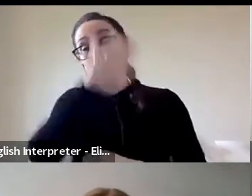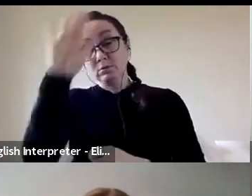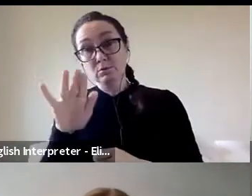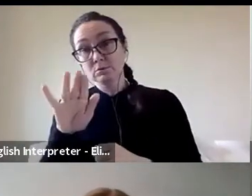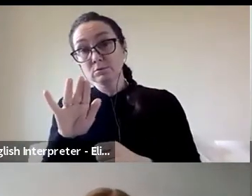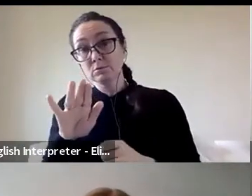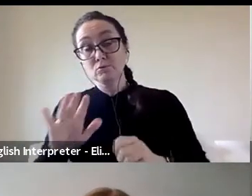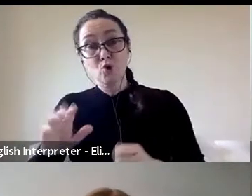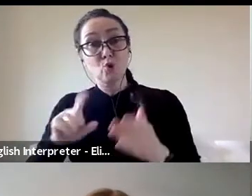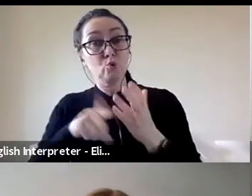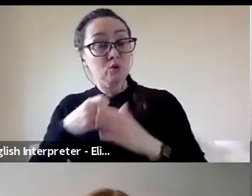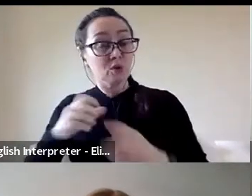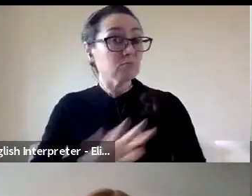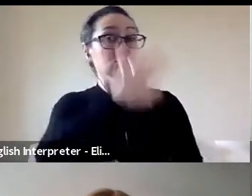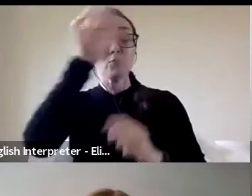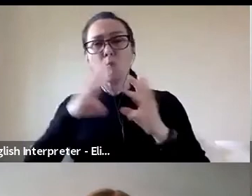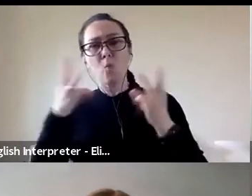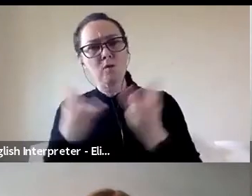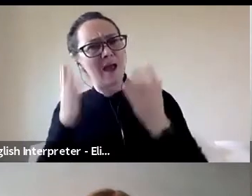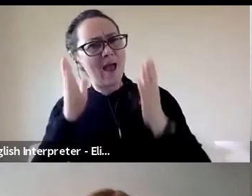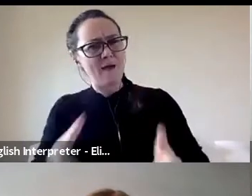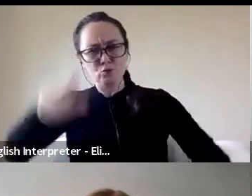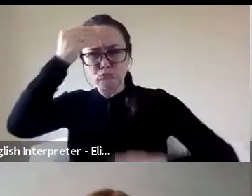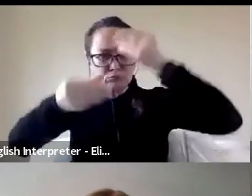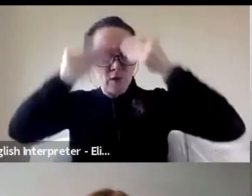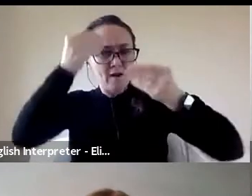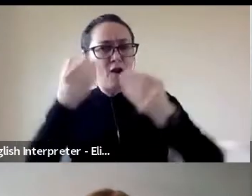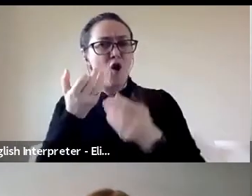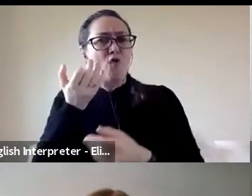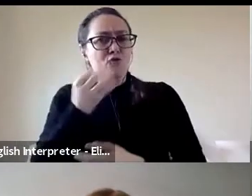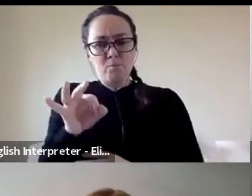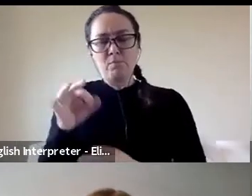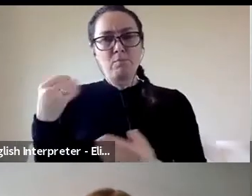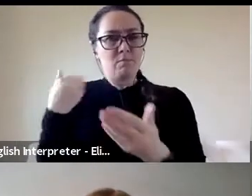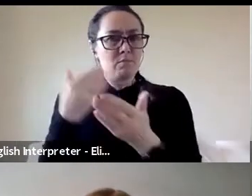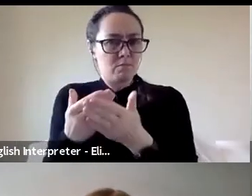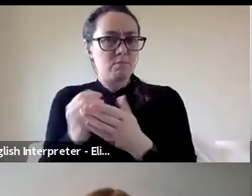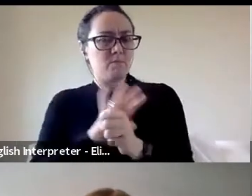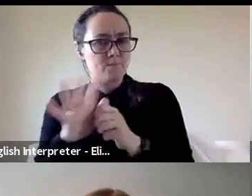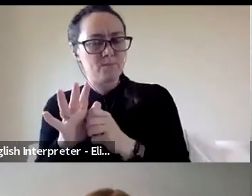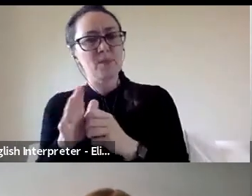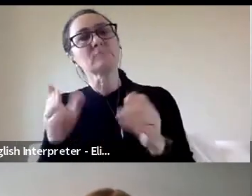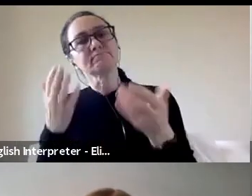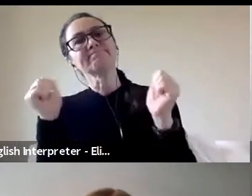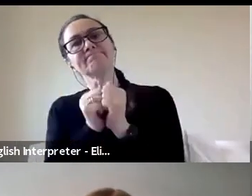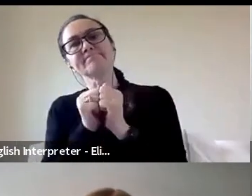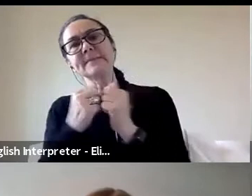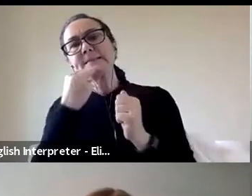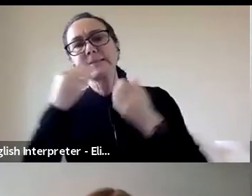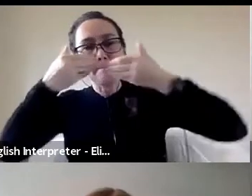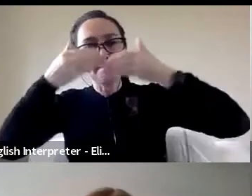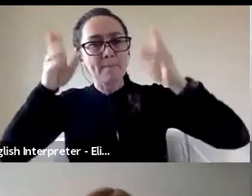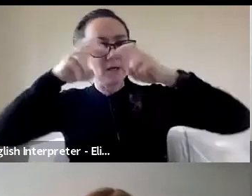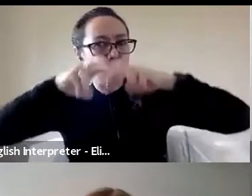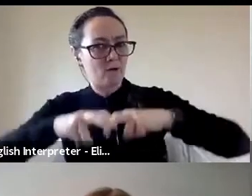need to learn those lessons. I do agree that there should be a public inquiry, and wholeheartedly support the Equality and Human Rights Commission, who